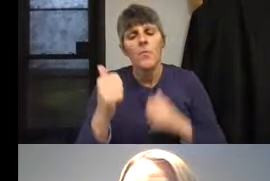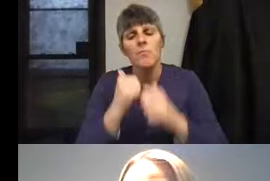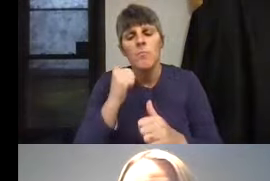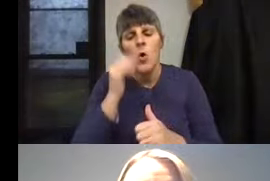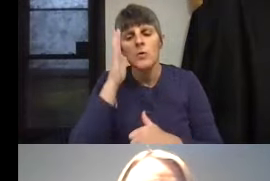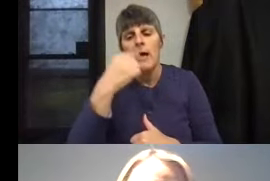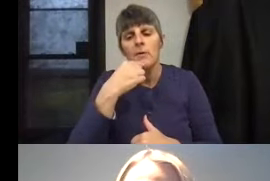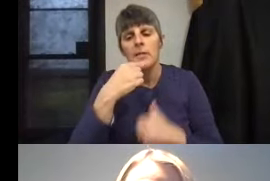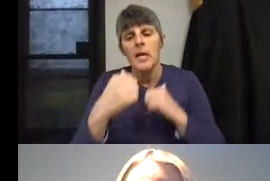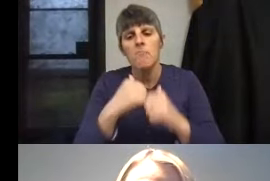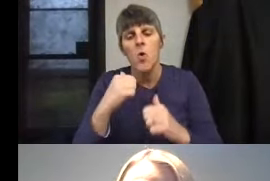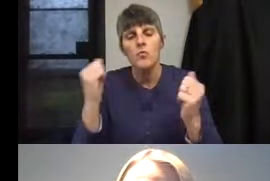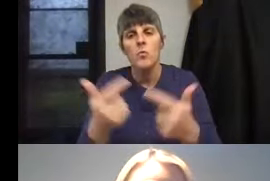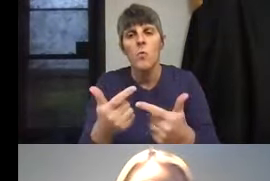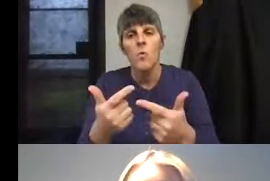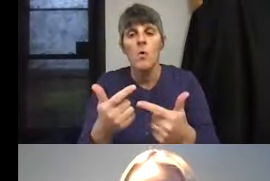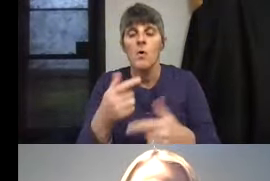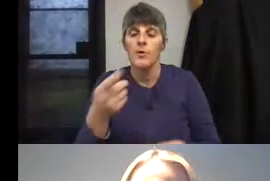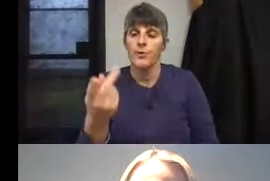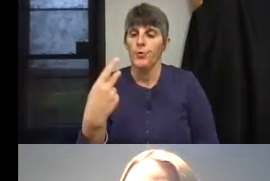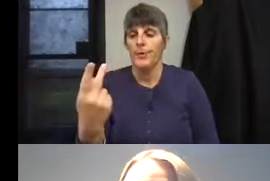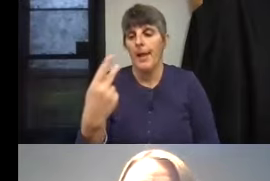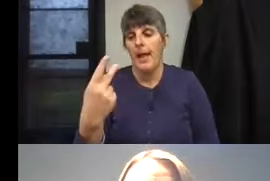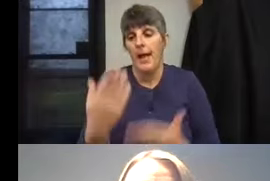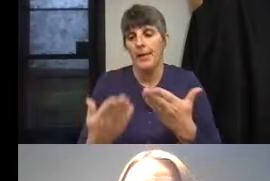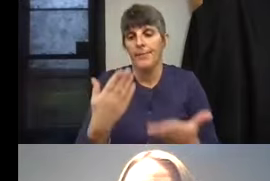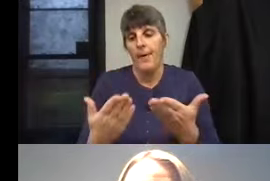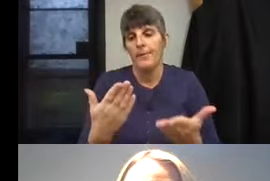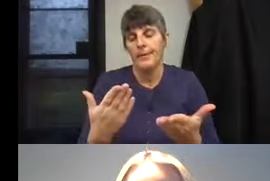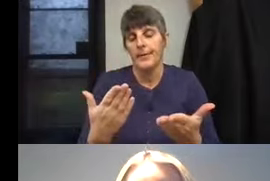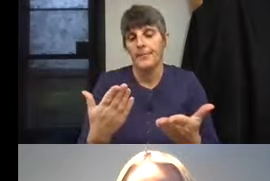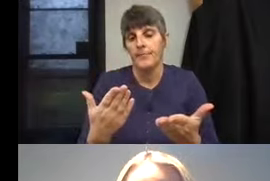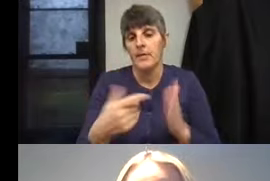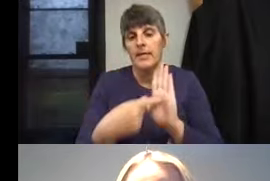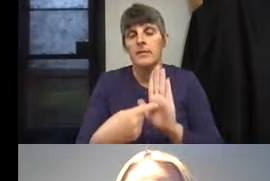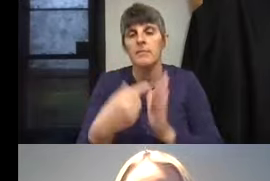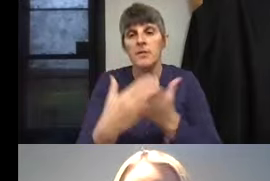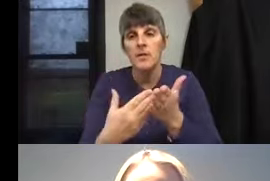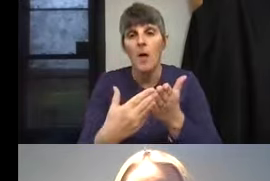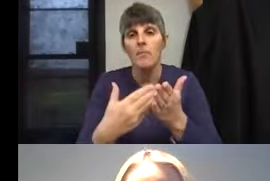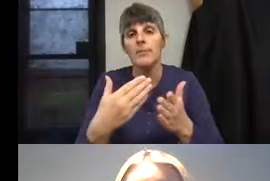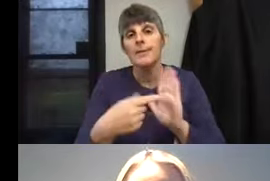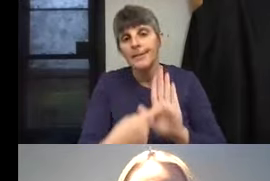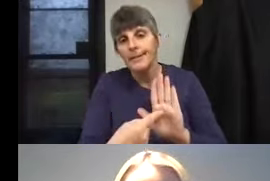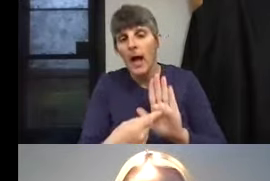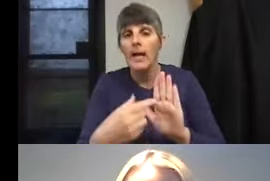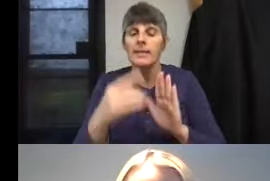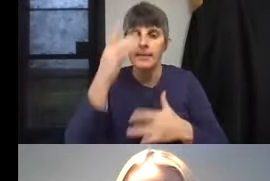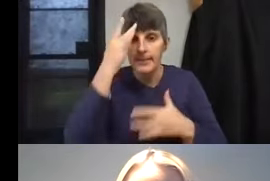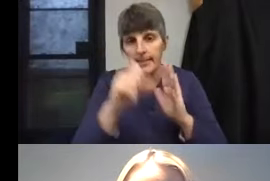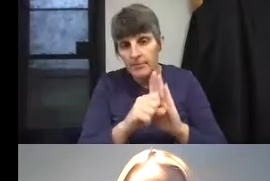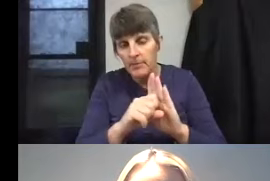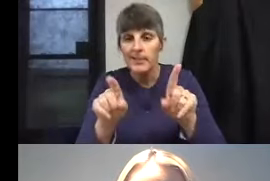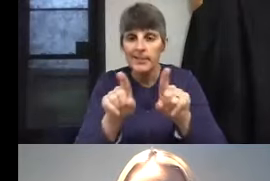would say most everybody, you and I probably exhibit some signs and symptoms that are consistent